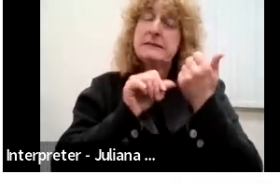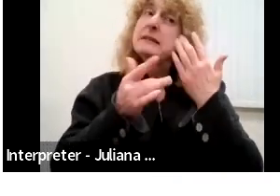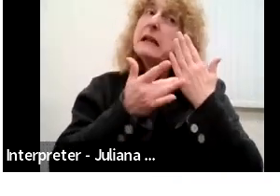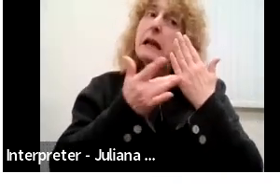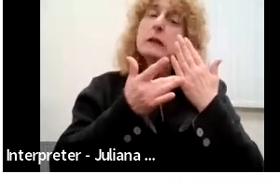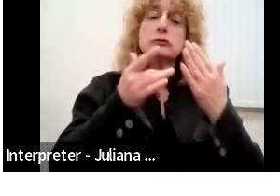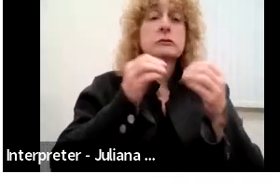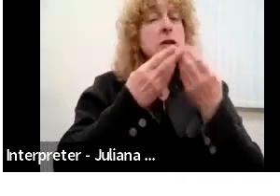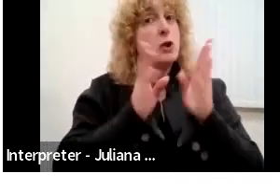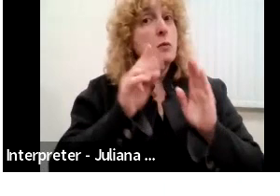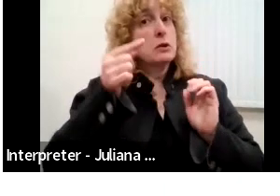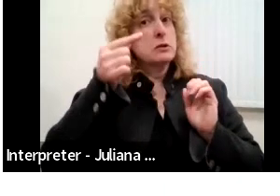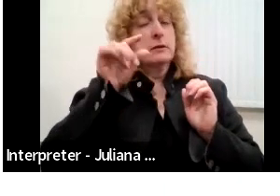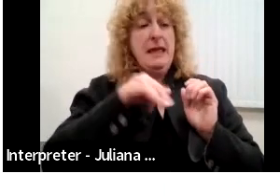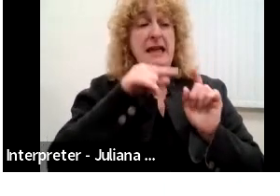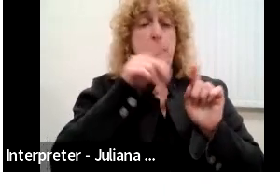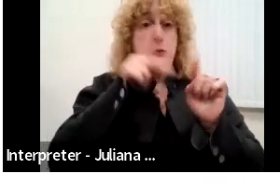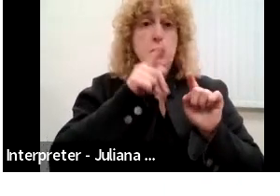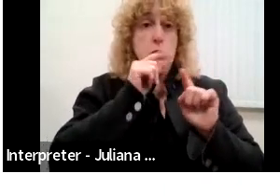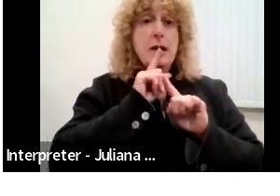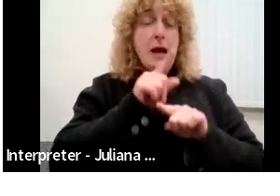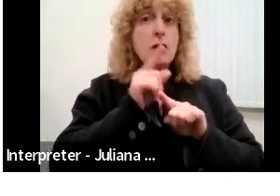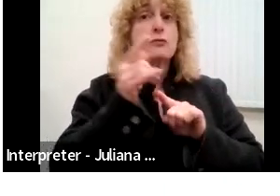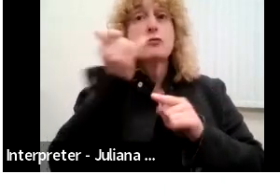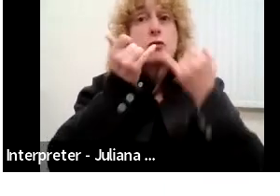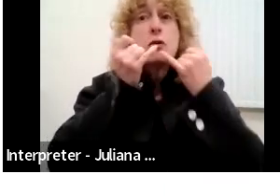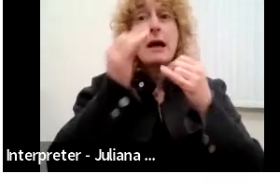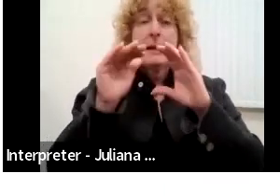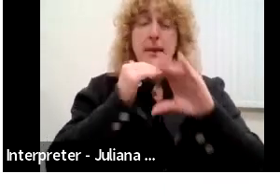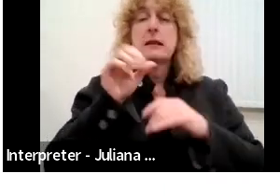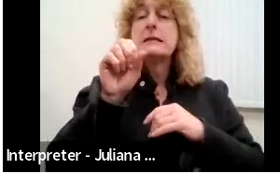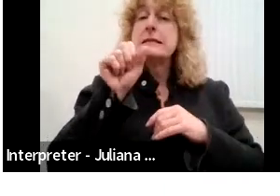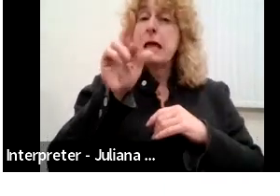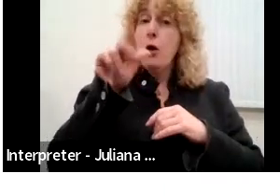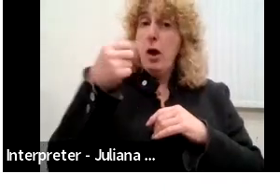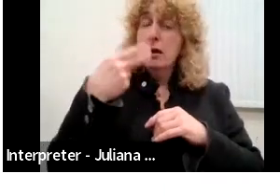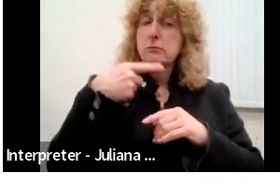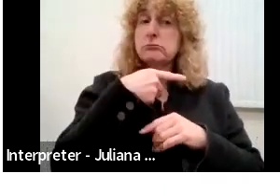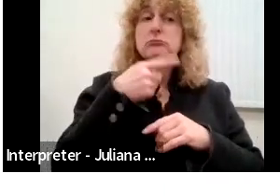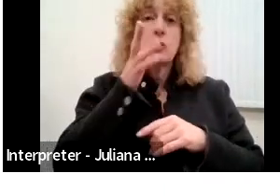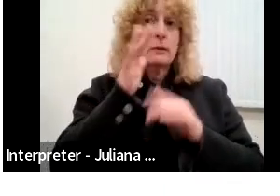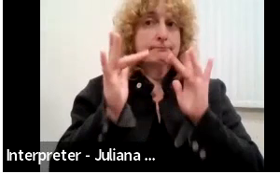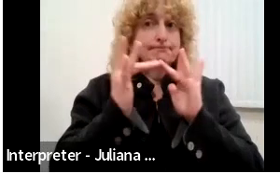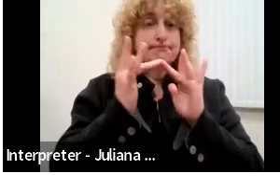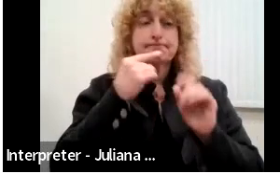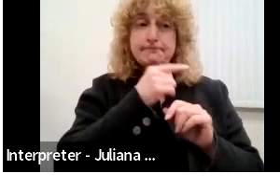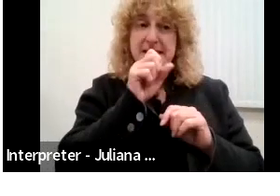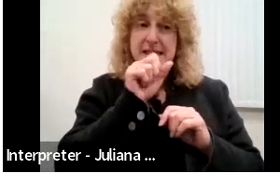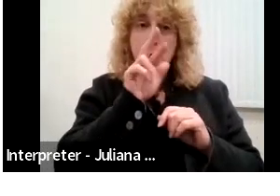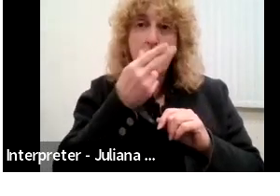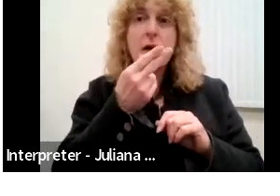general, Sarah is the person that answers those calls and those emails. So you would be getting in touch with her if you're looking for information on